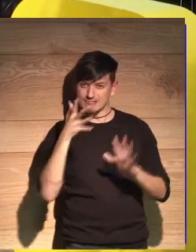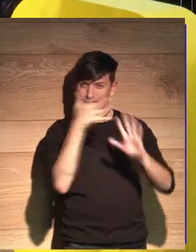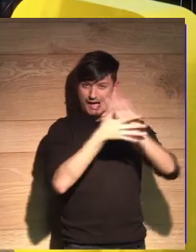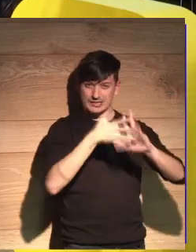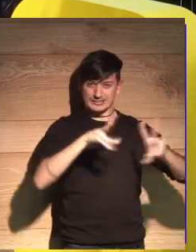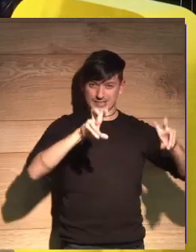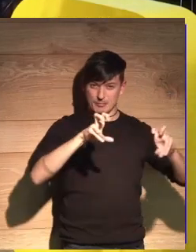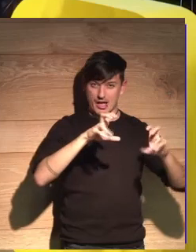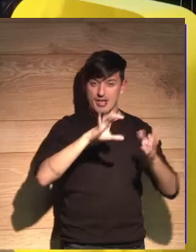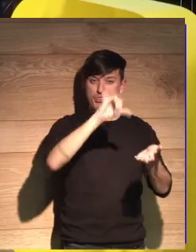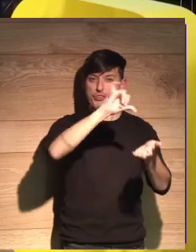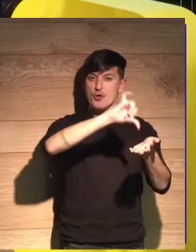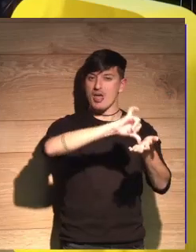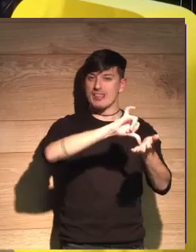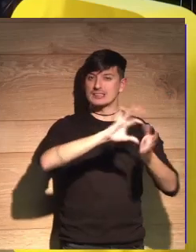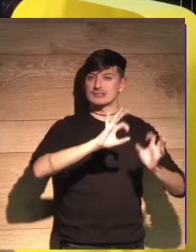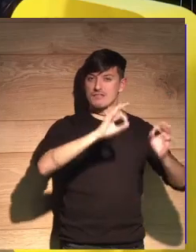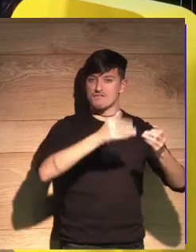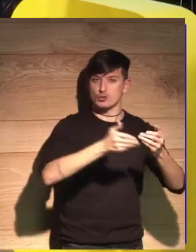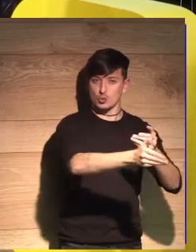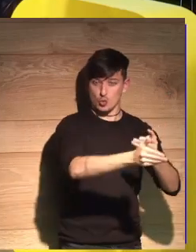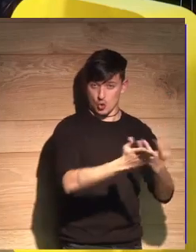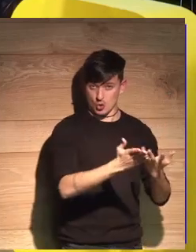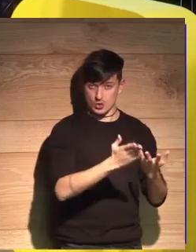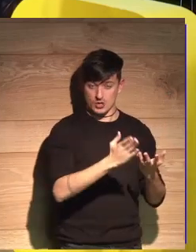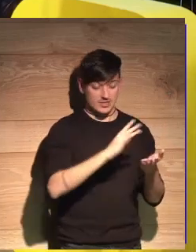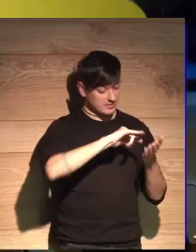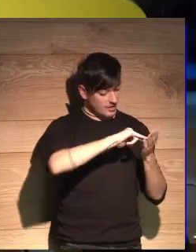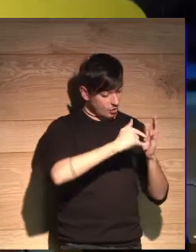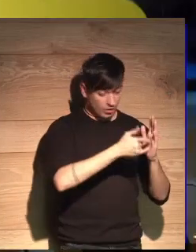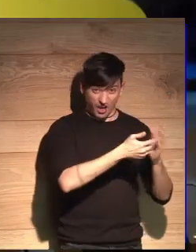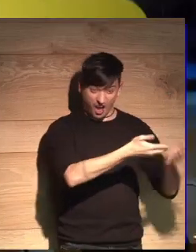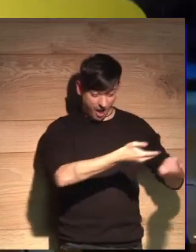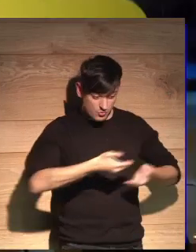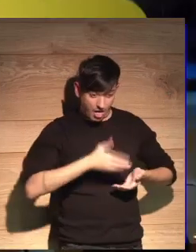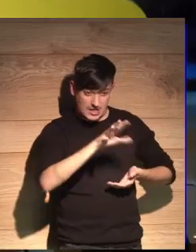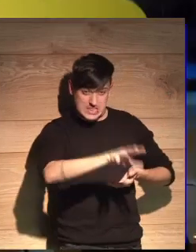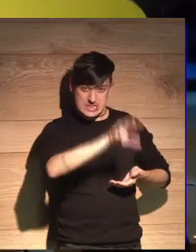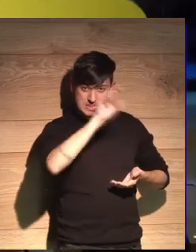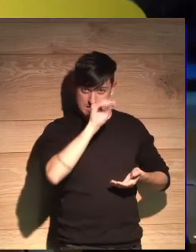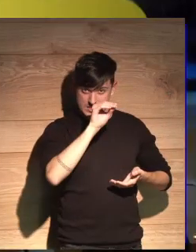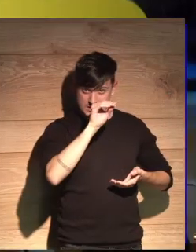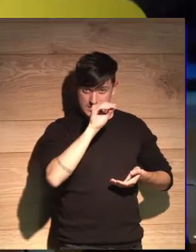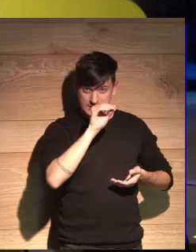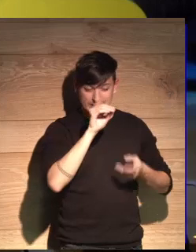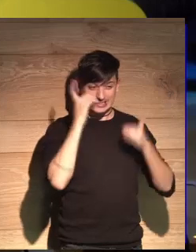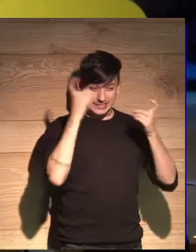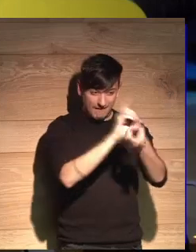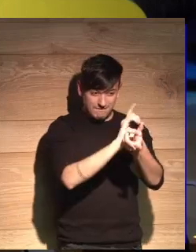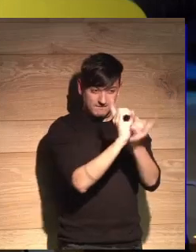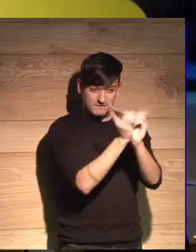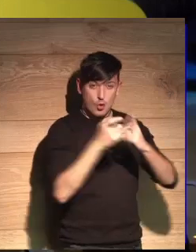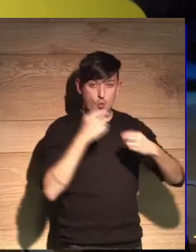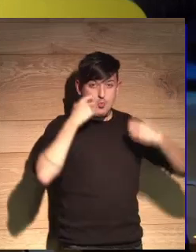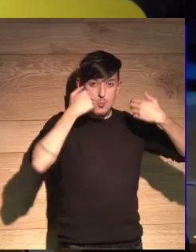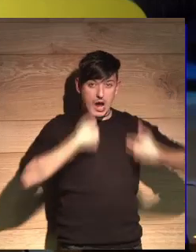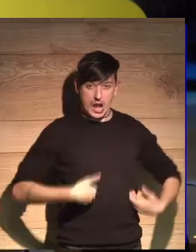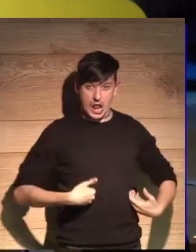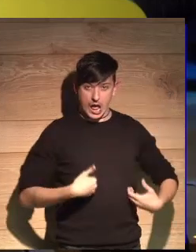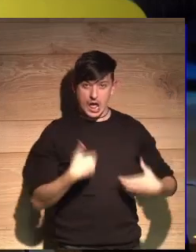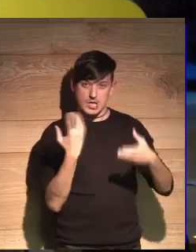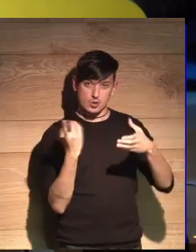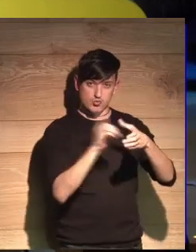about cities of the future and how technology is helping us to understand these cities and to try and make them